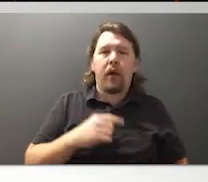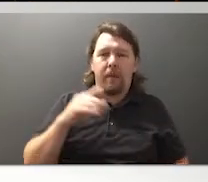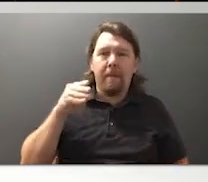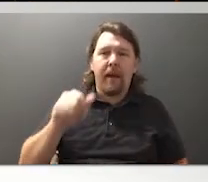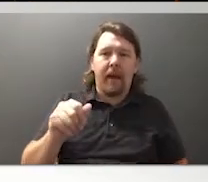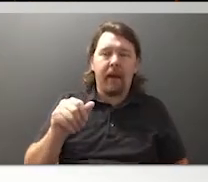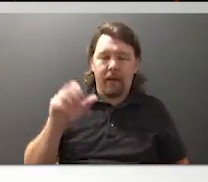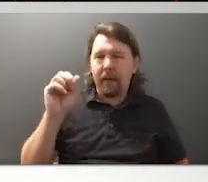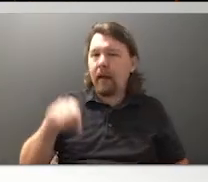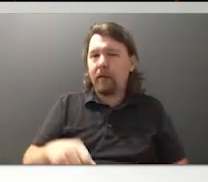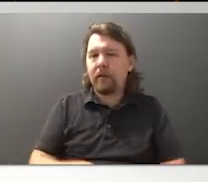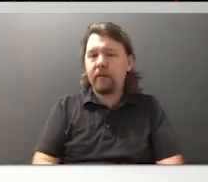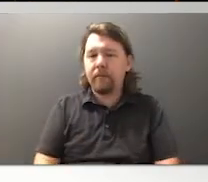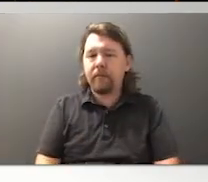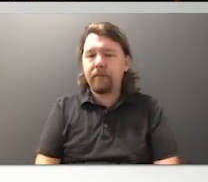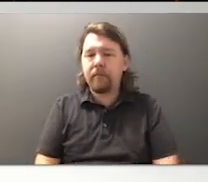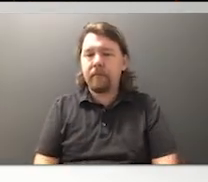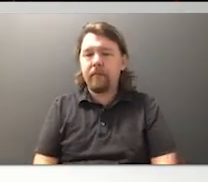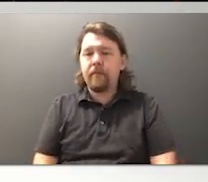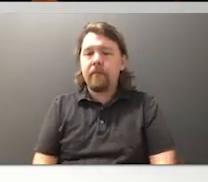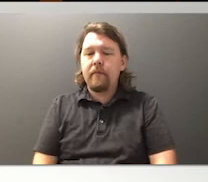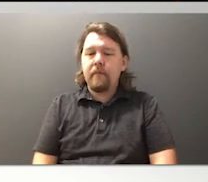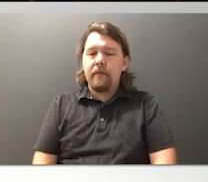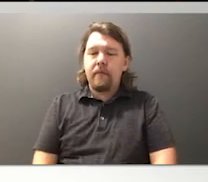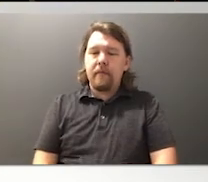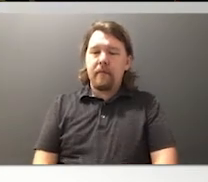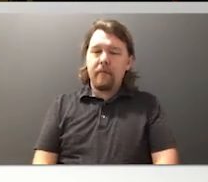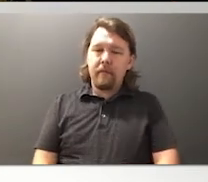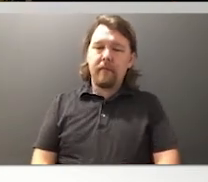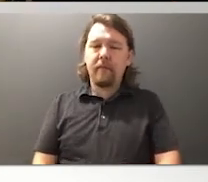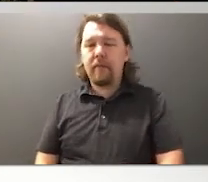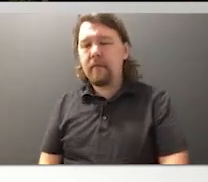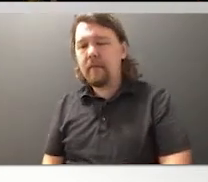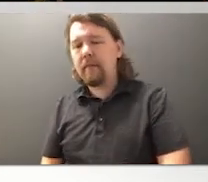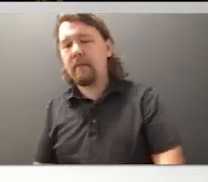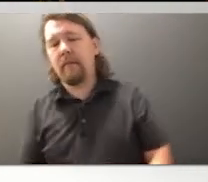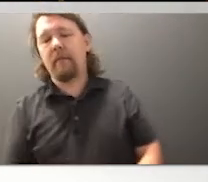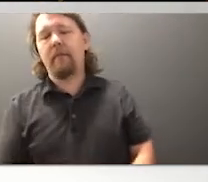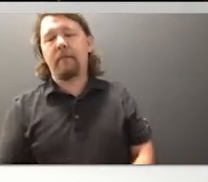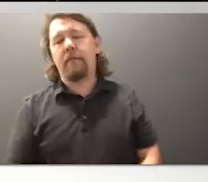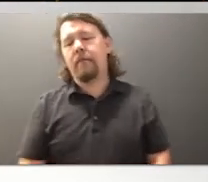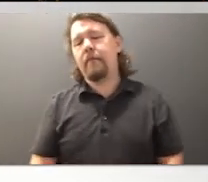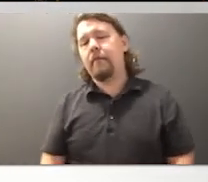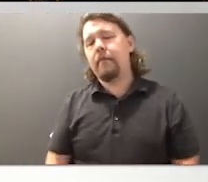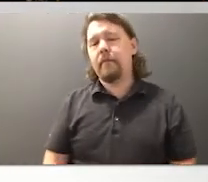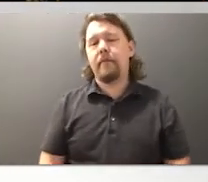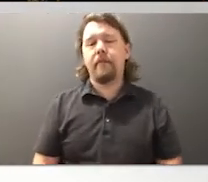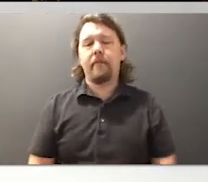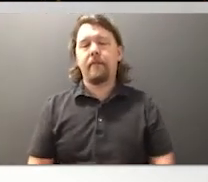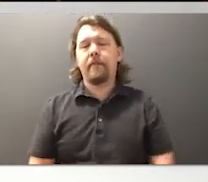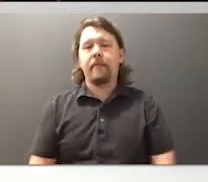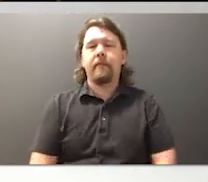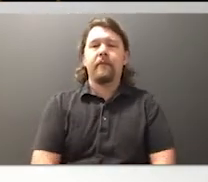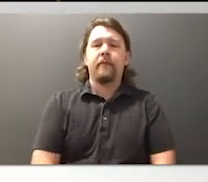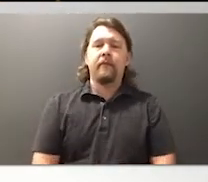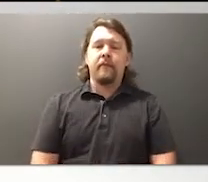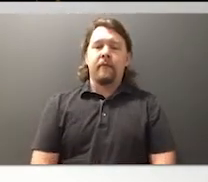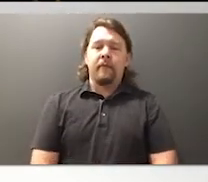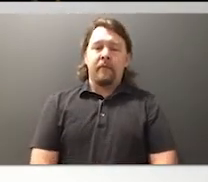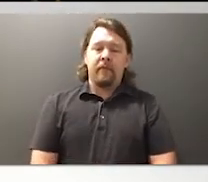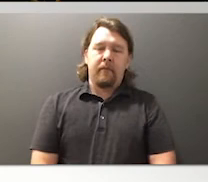Yes. Way in the back. So I heard you say that the money can be rolled into college savings, the Florida